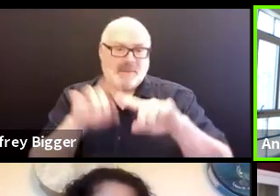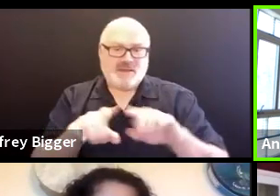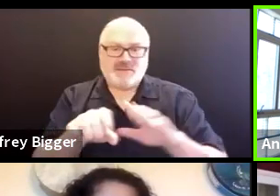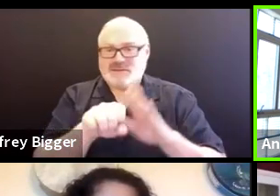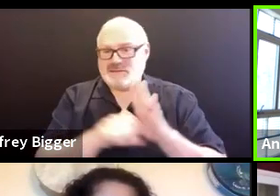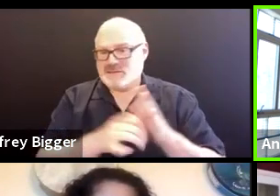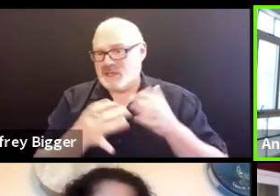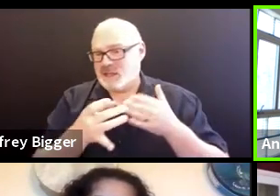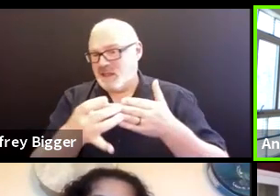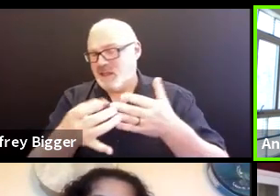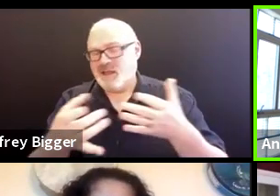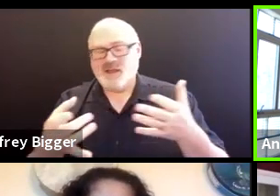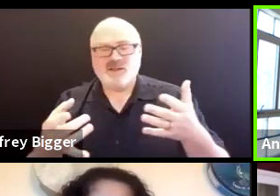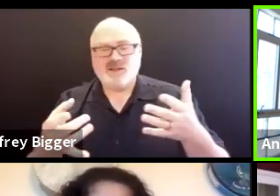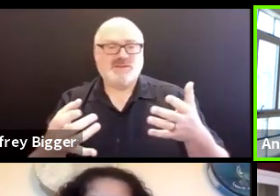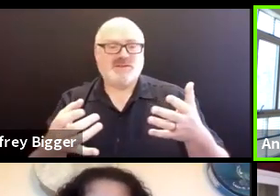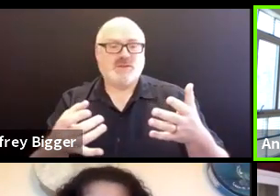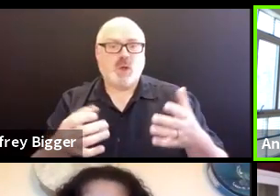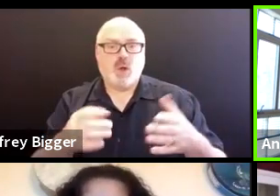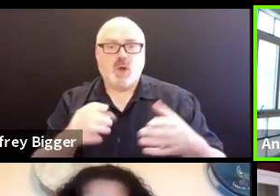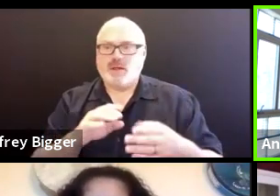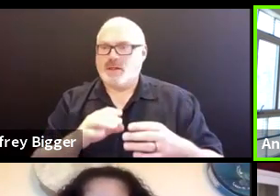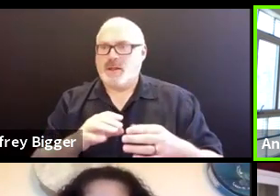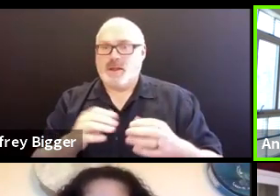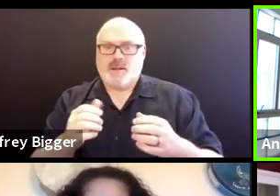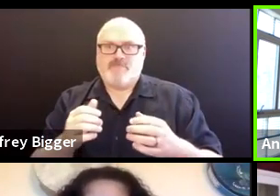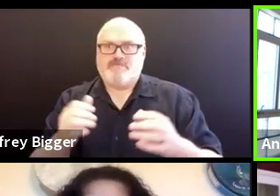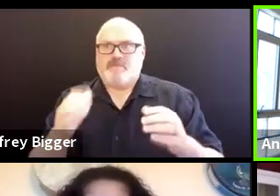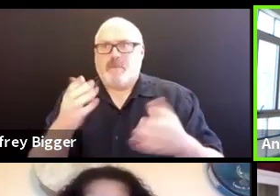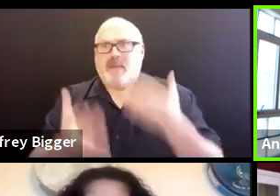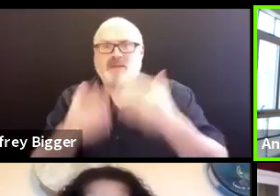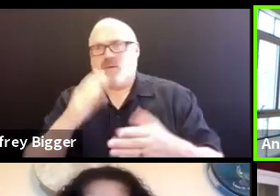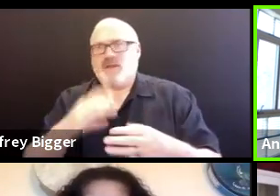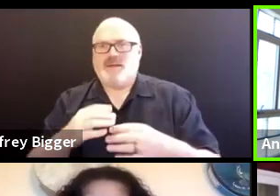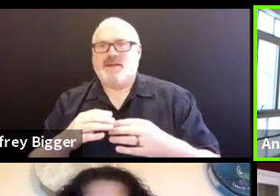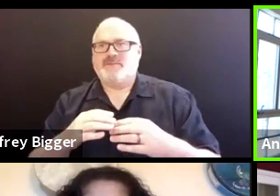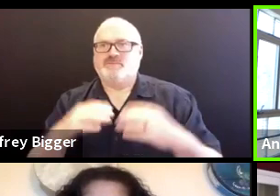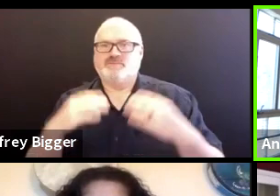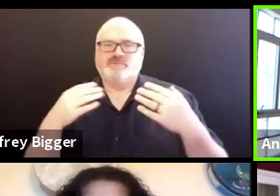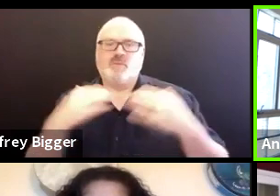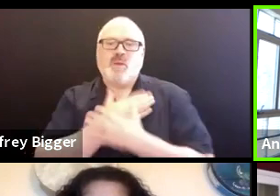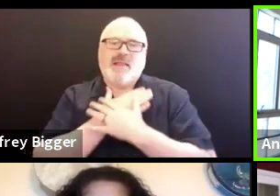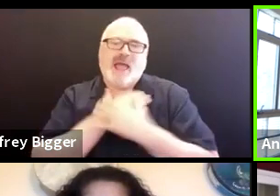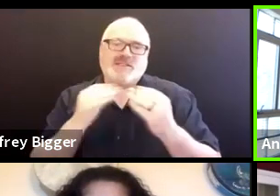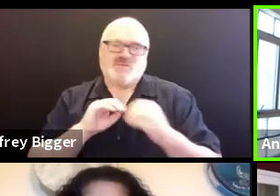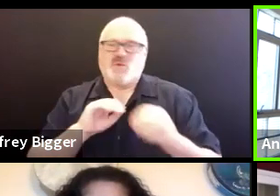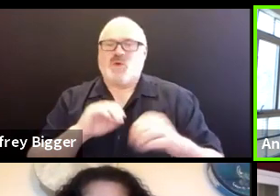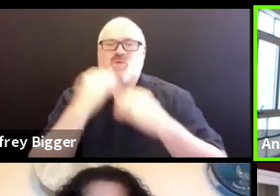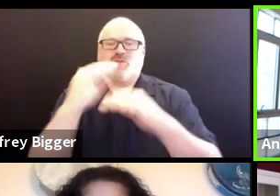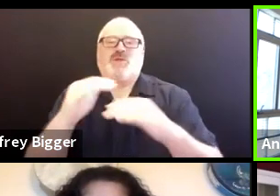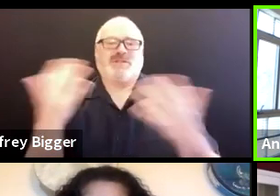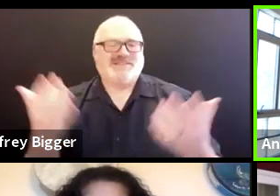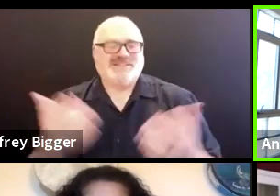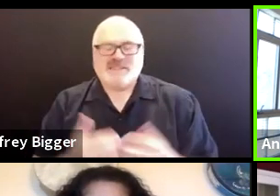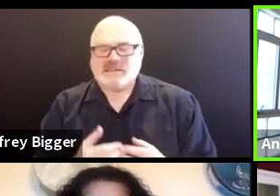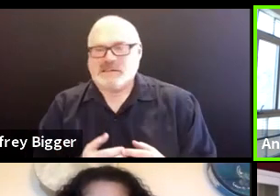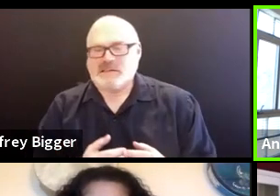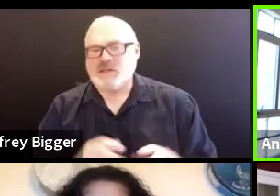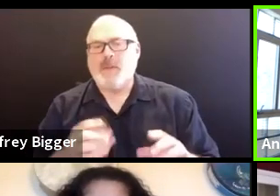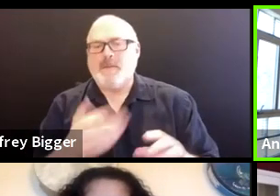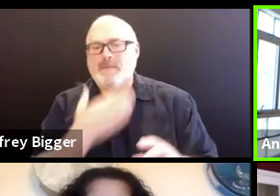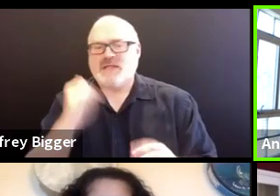and requirements, or maybe easing of restrictions even more. So it's we're trying to give it be conservative and